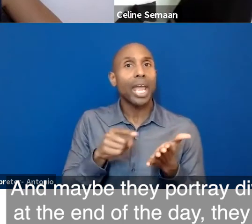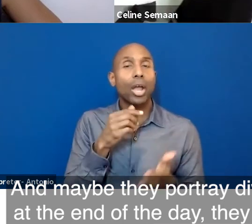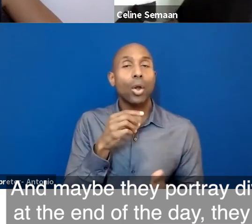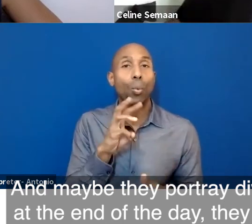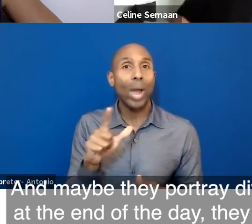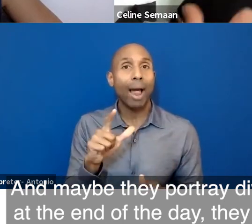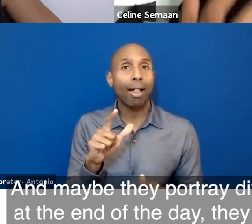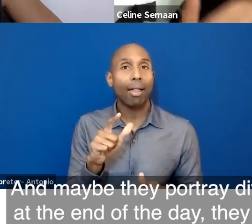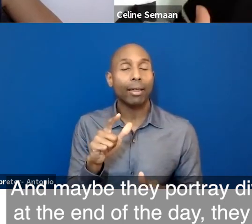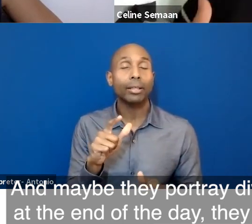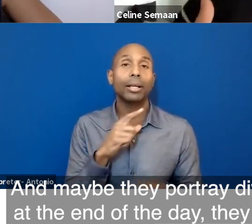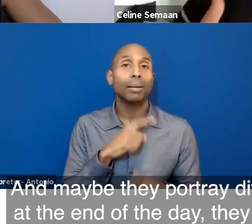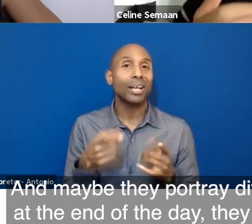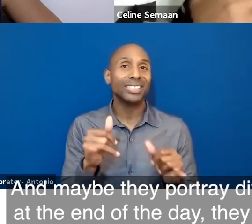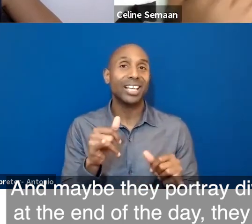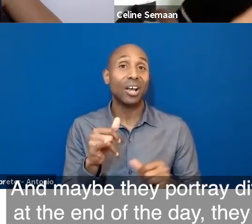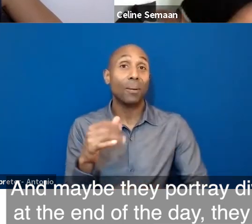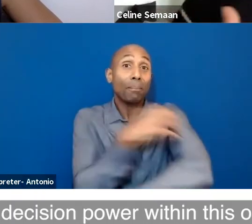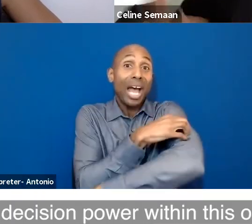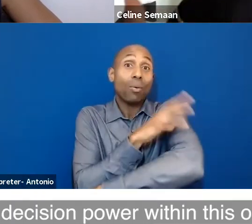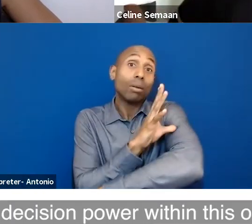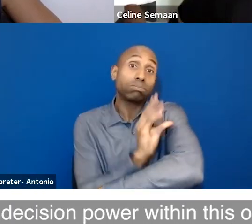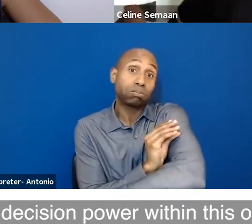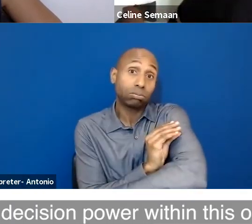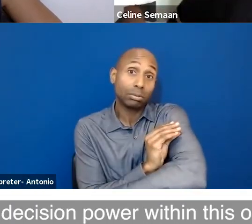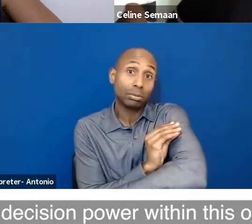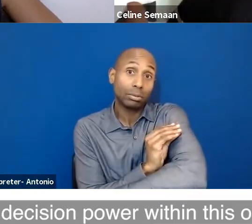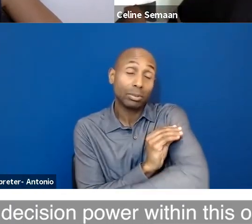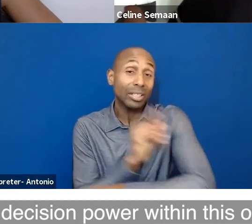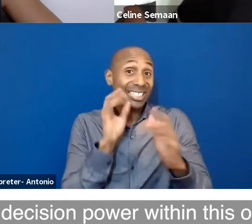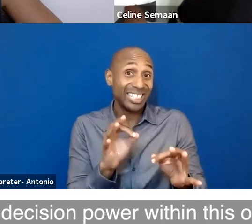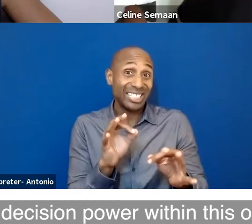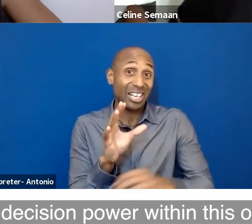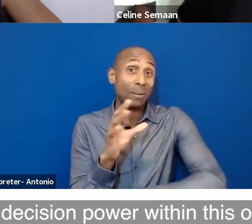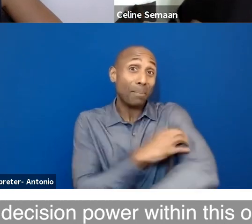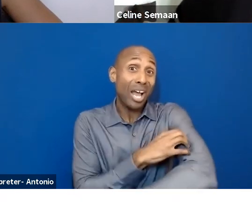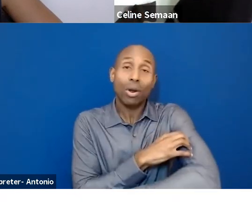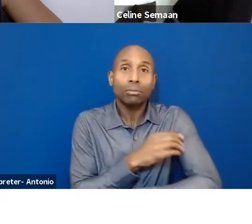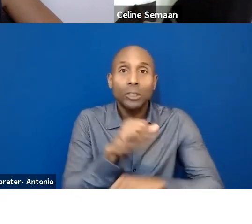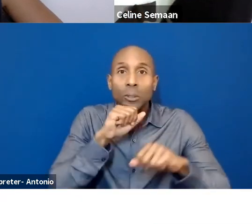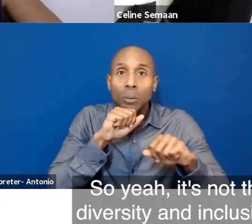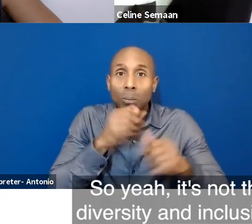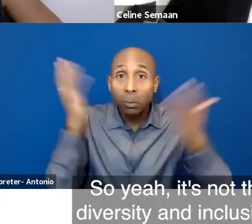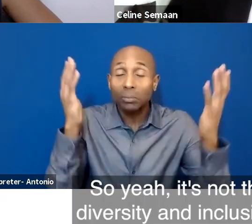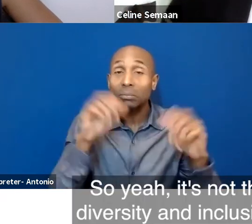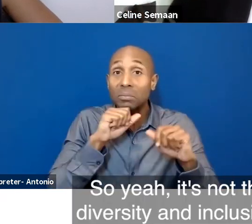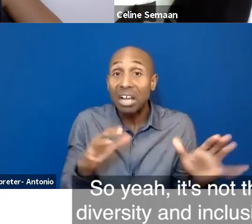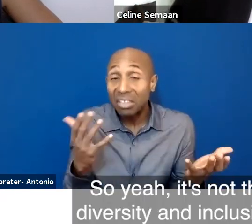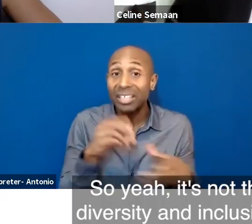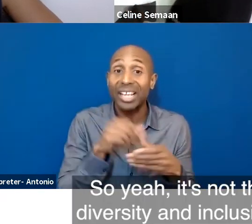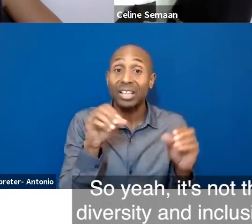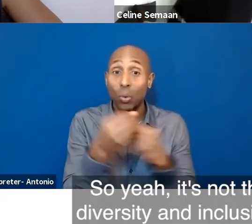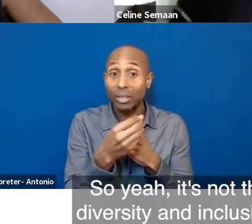portray diversity, but at the end of the day, they have zero decision power within this organization. So yeah, it's not